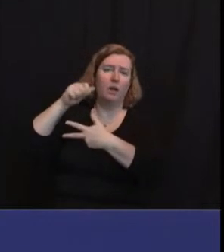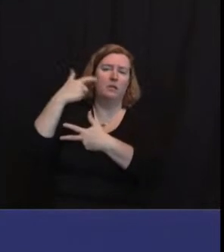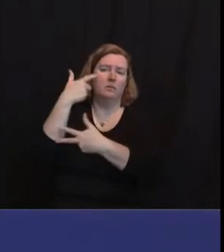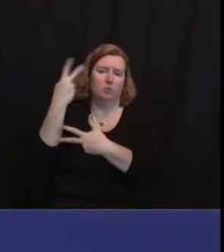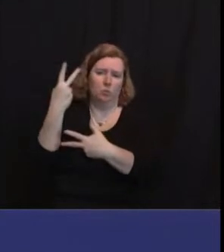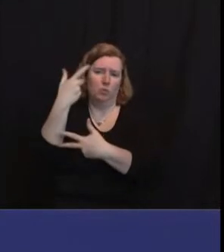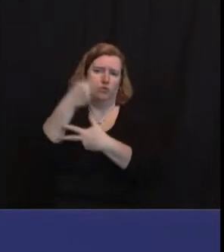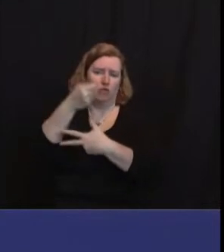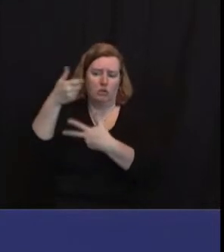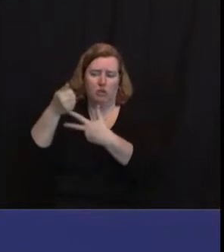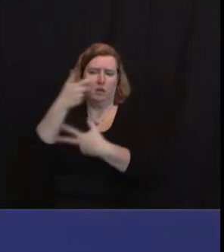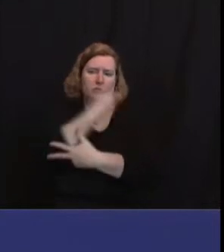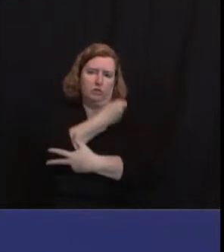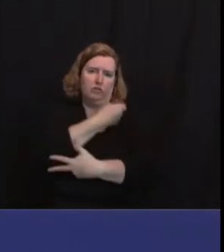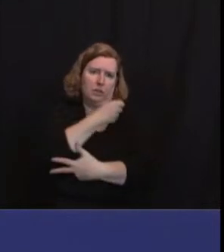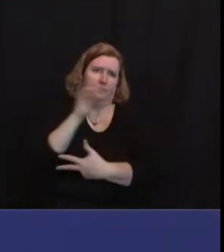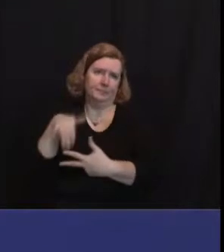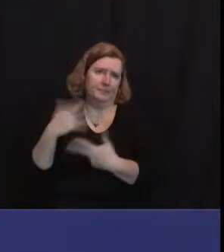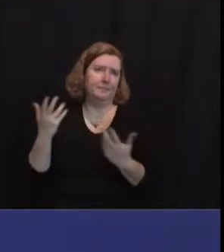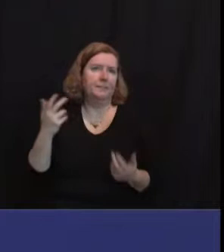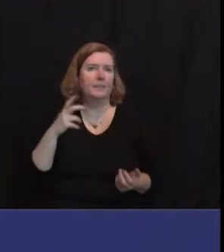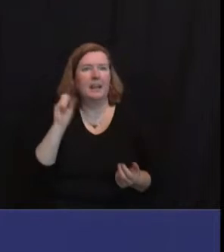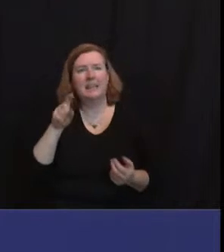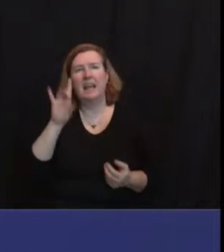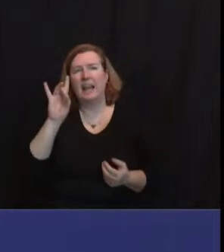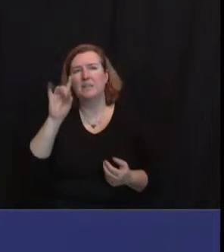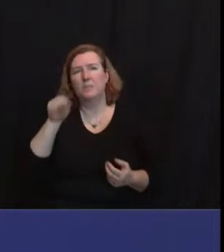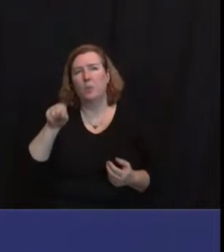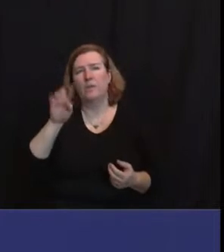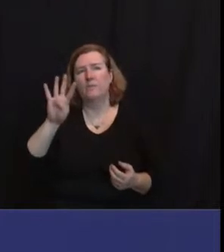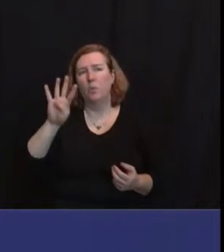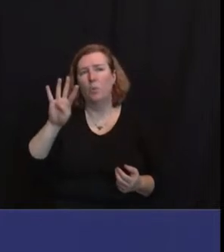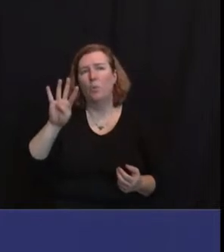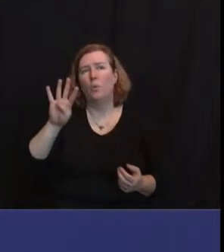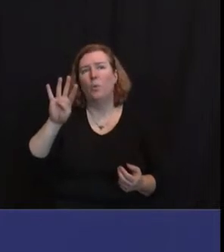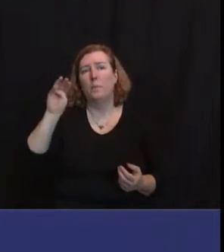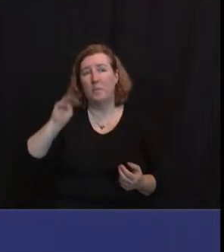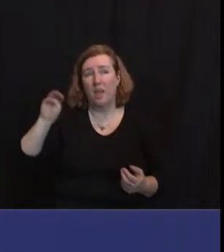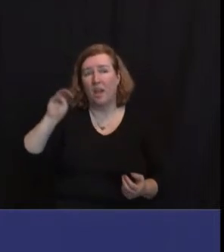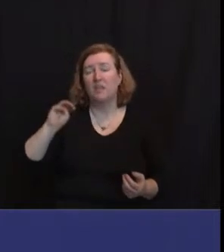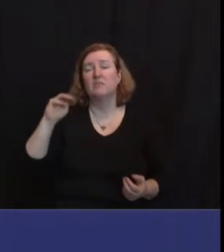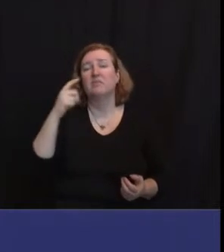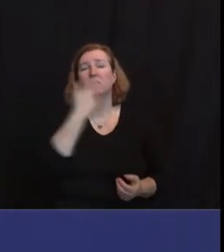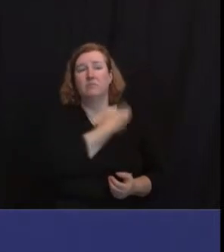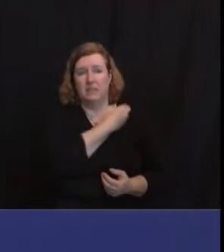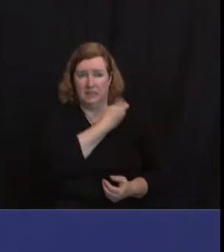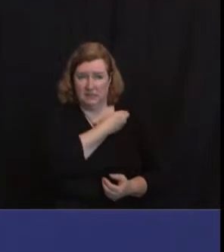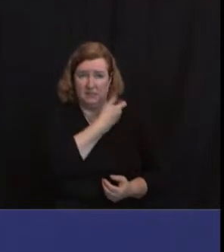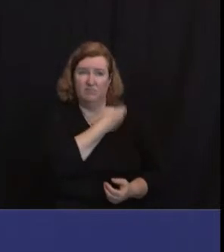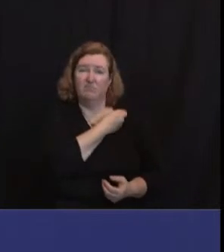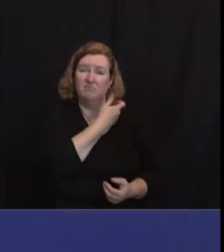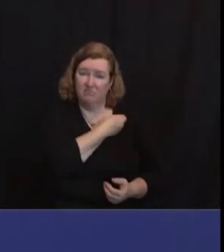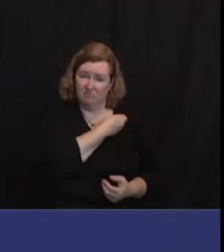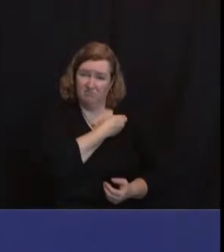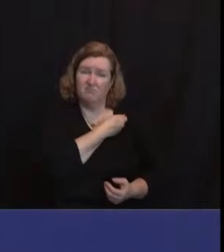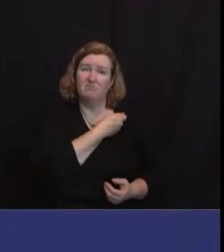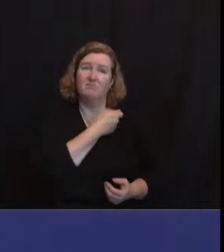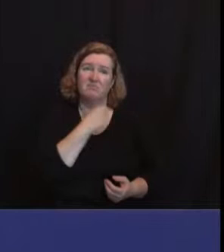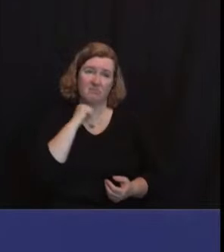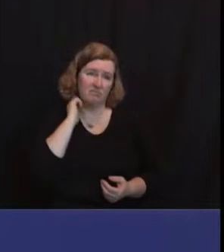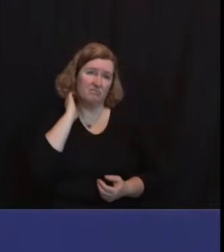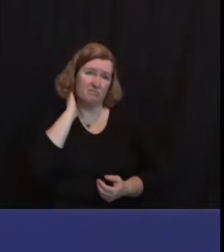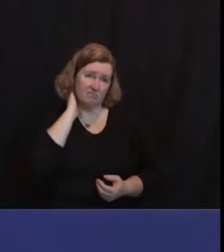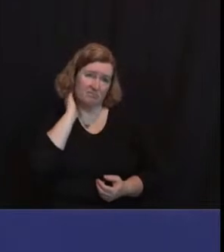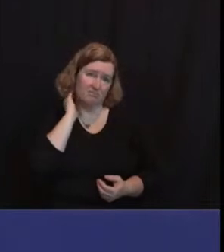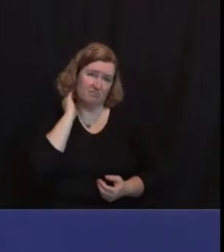mind 8.4 million shots in arms. So to get to 4.7 million people, I'm not sure